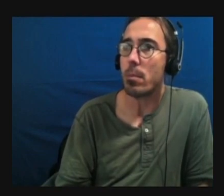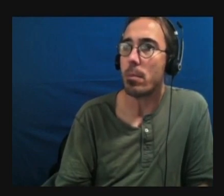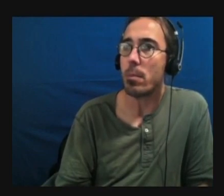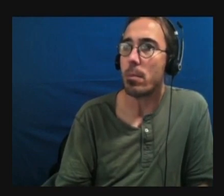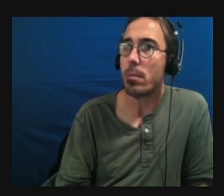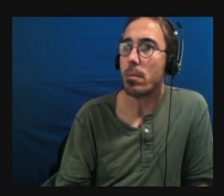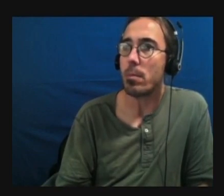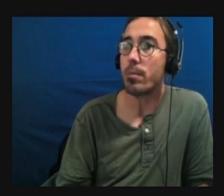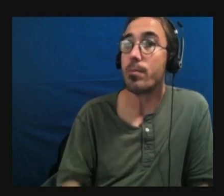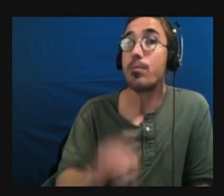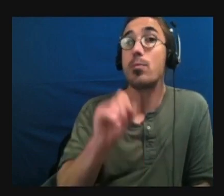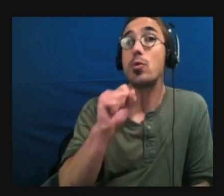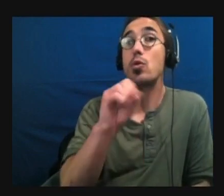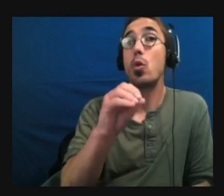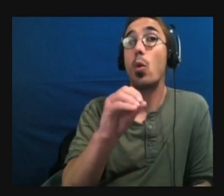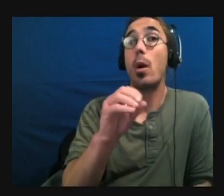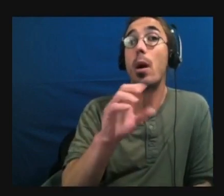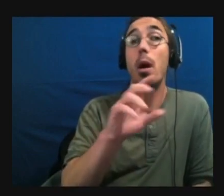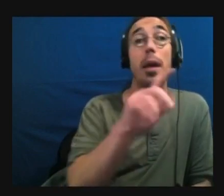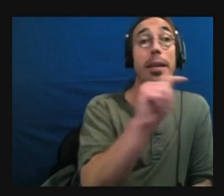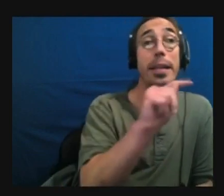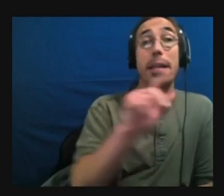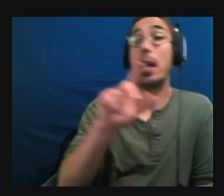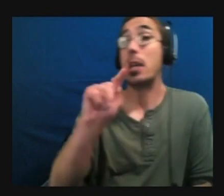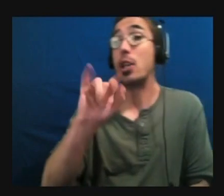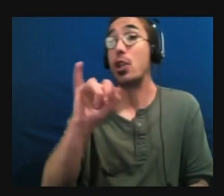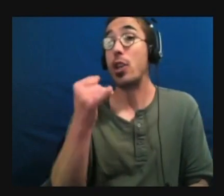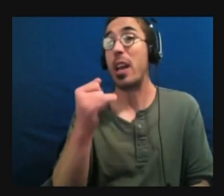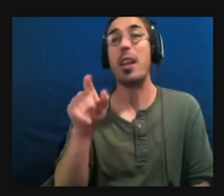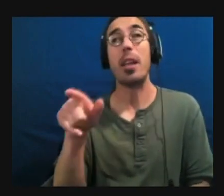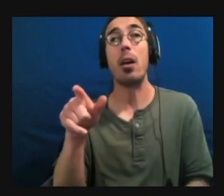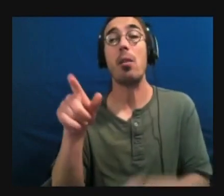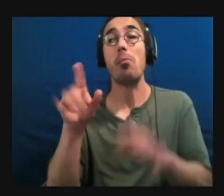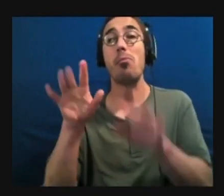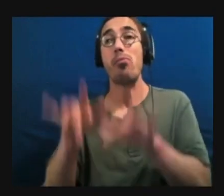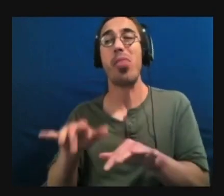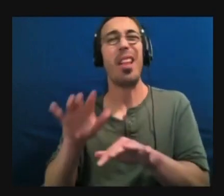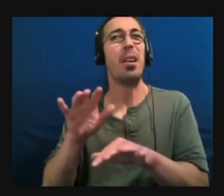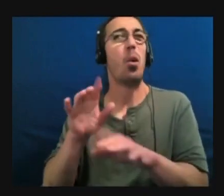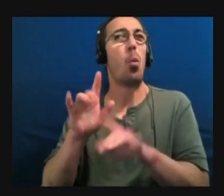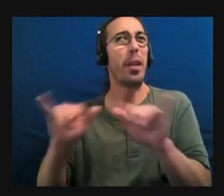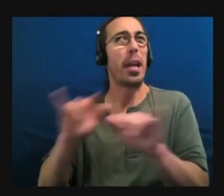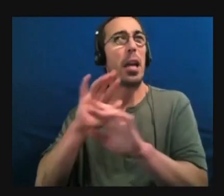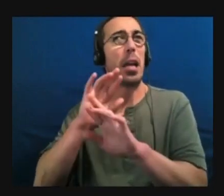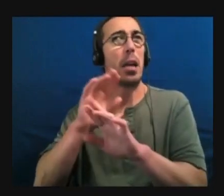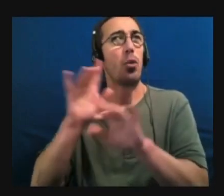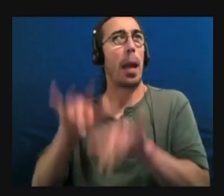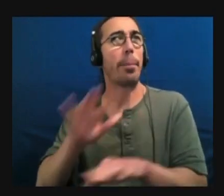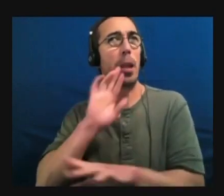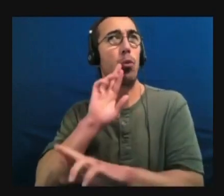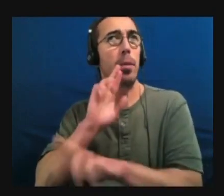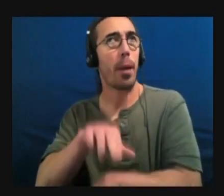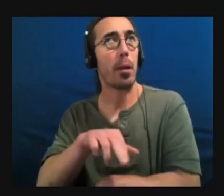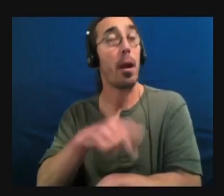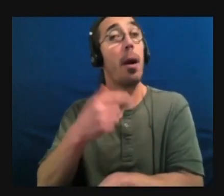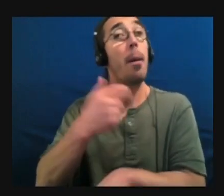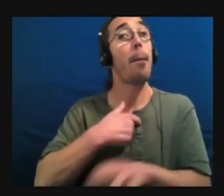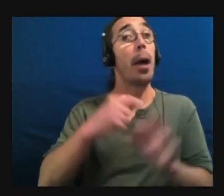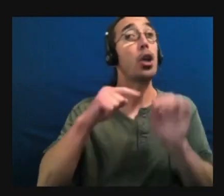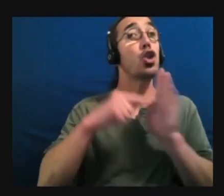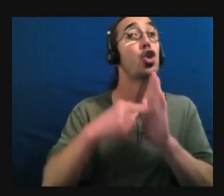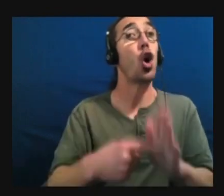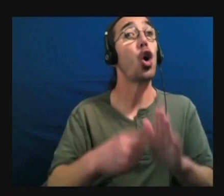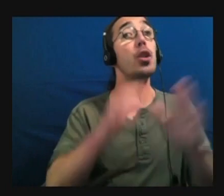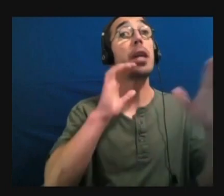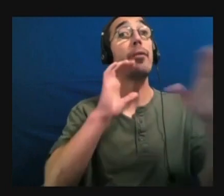So while T and TJ write their responses, I can start the conversation about